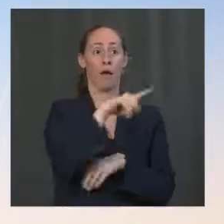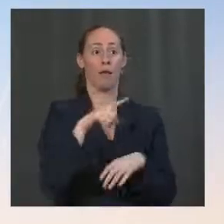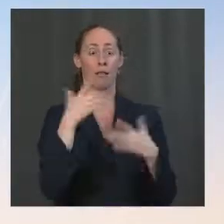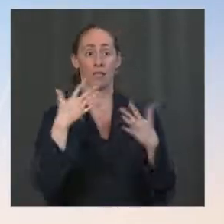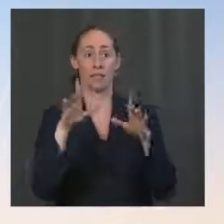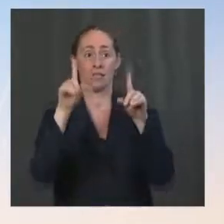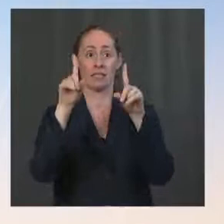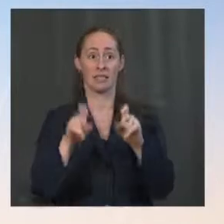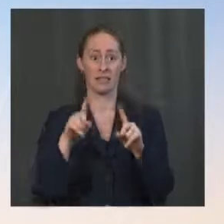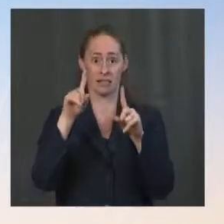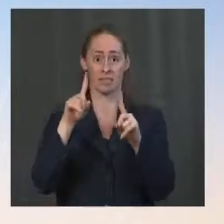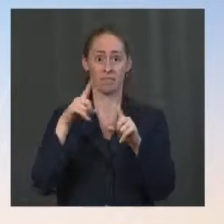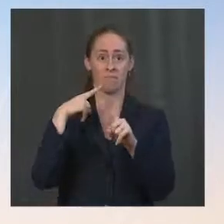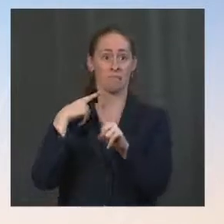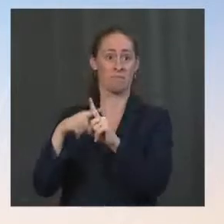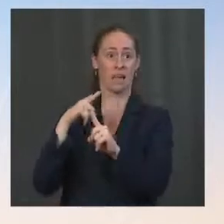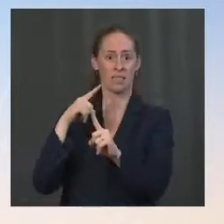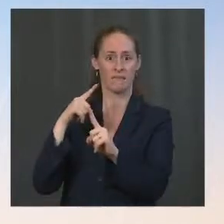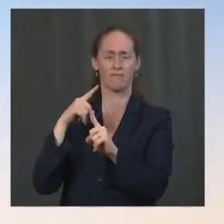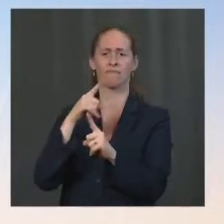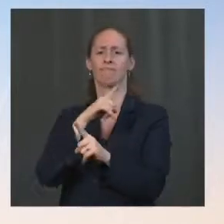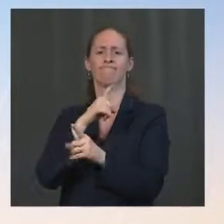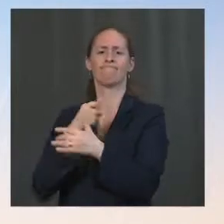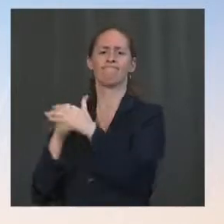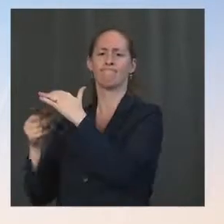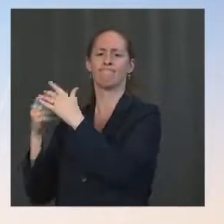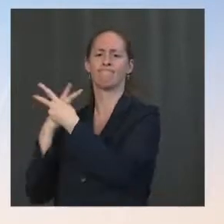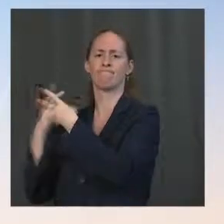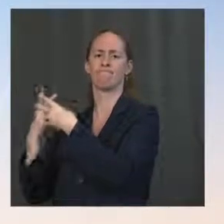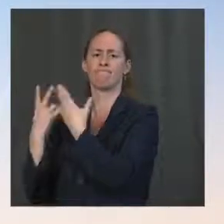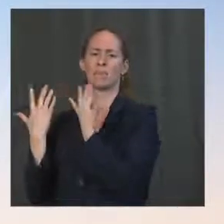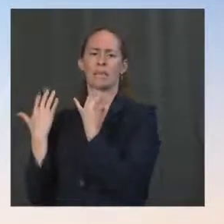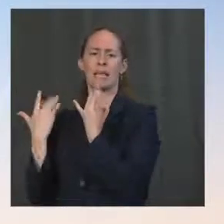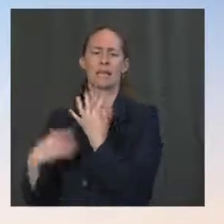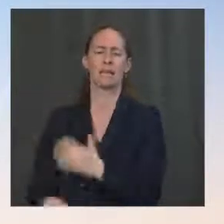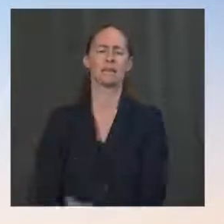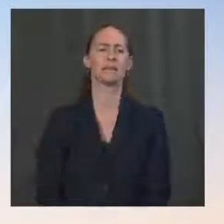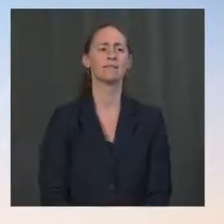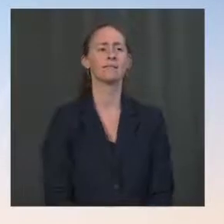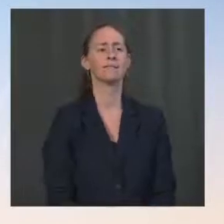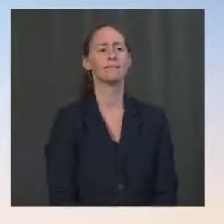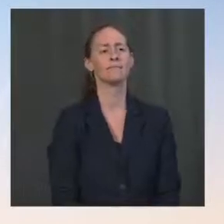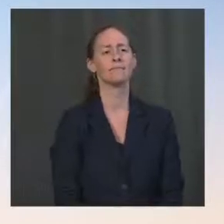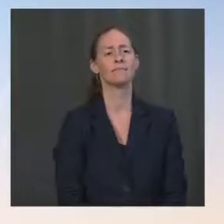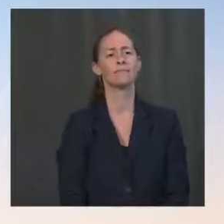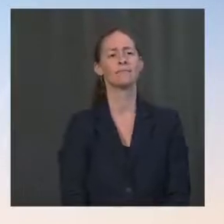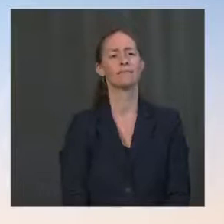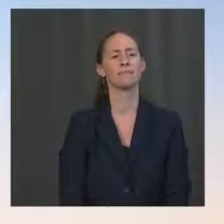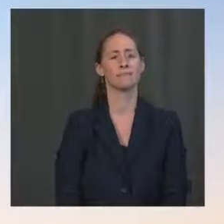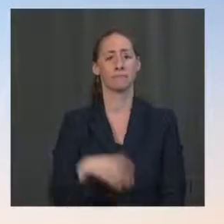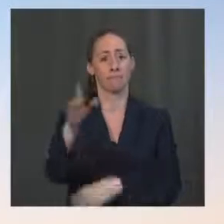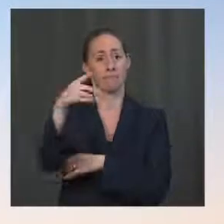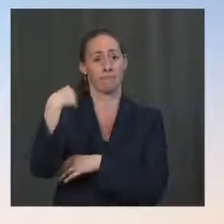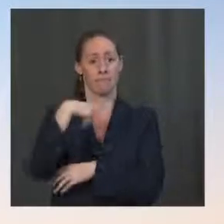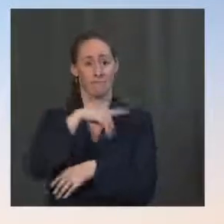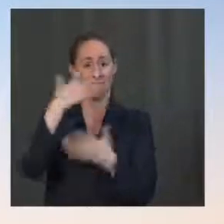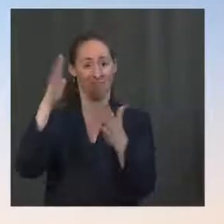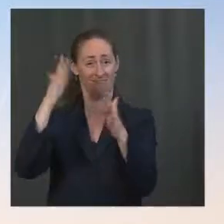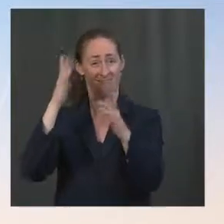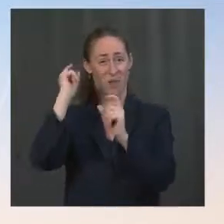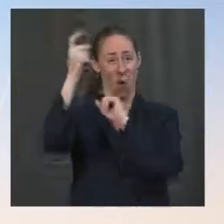separated. So that is how that is handled. Can I ask about the U.S. has donated over 3 million COVID vaccines